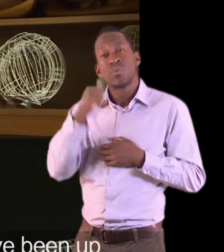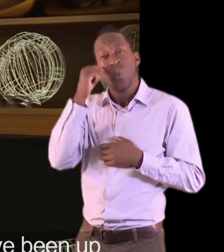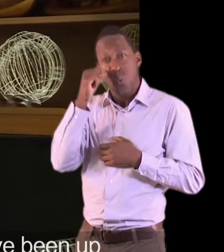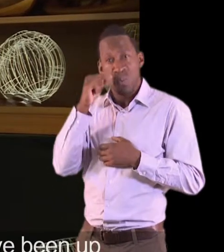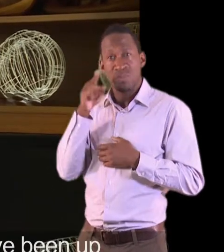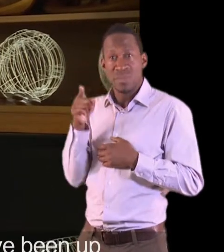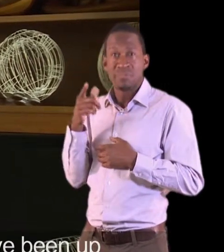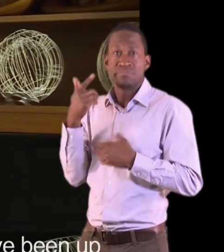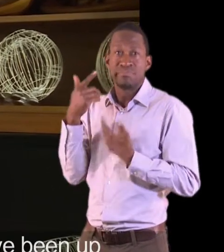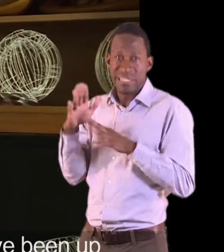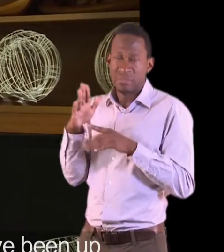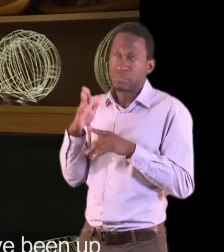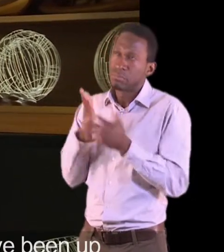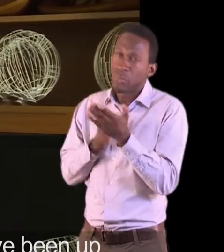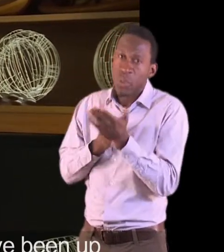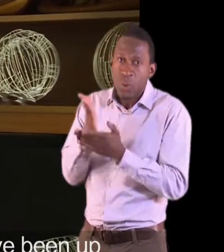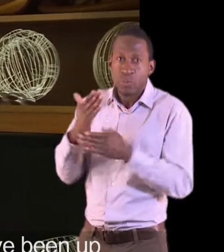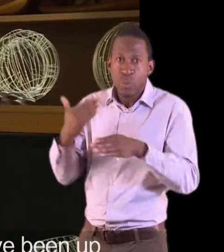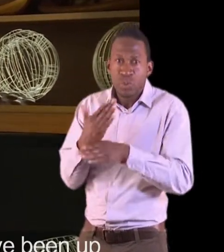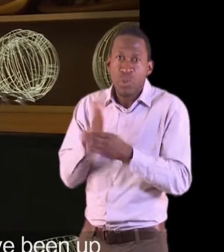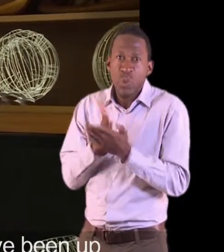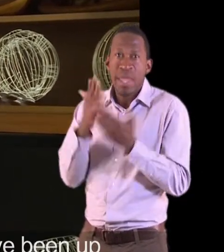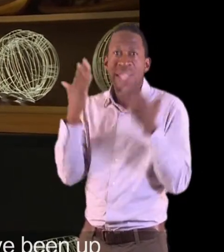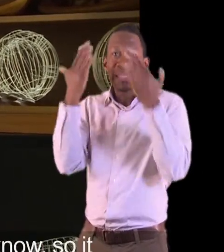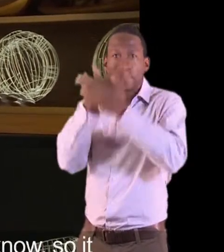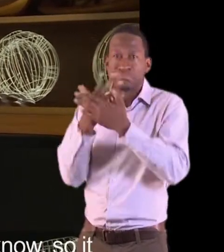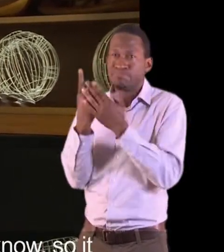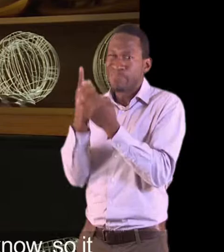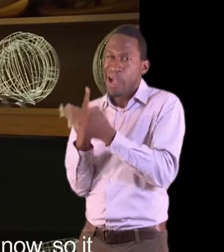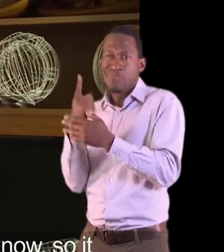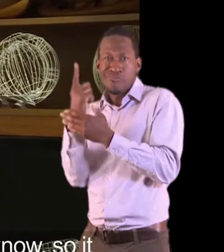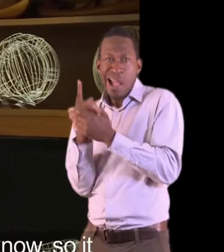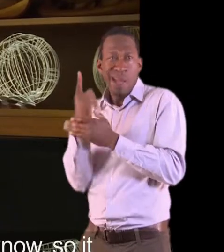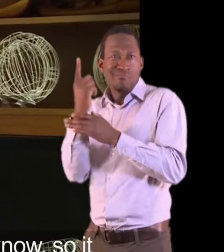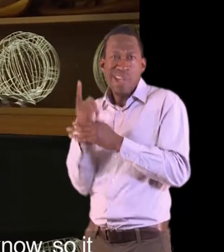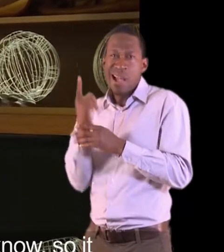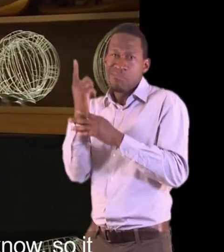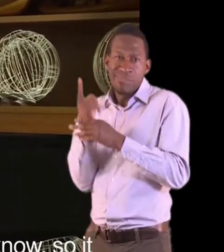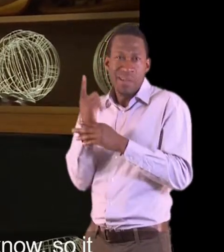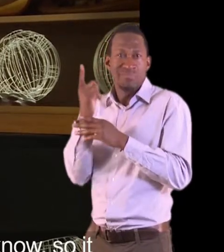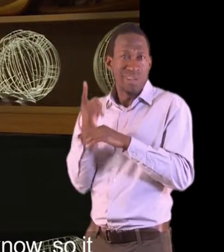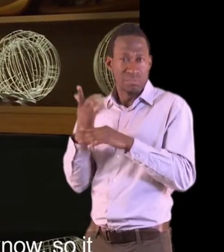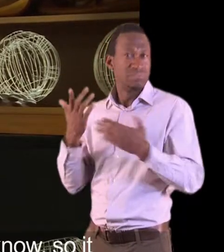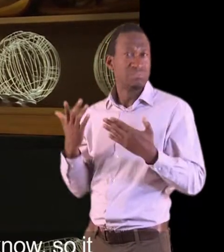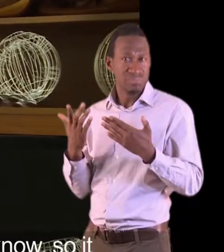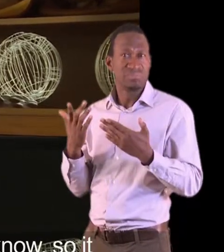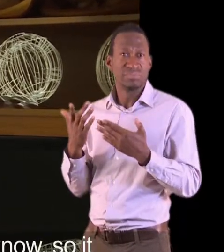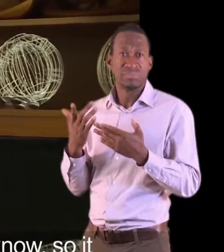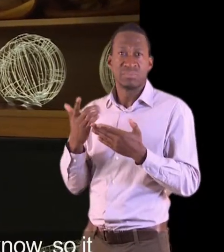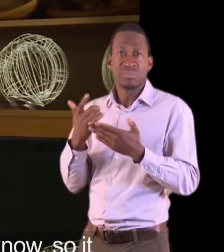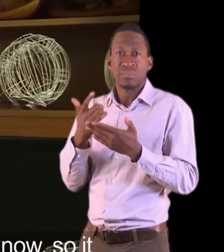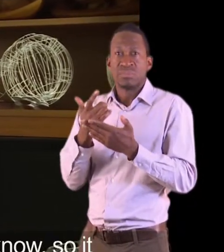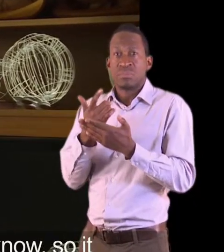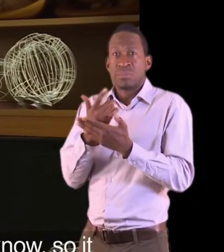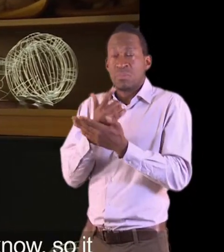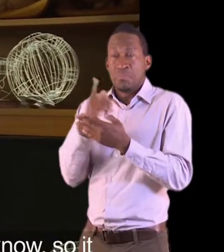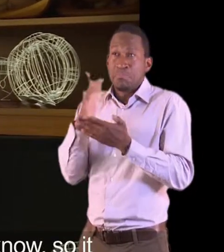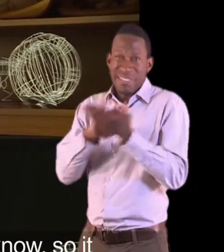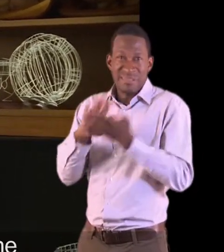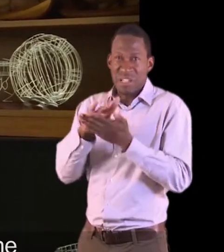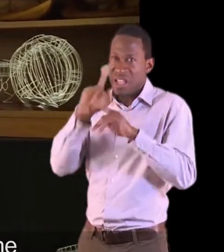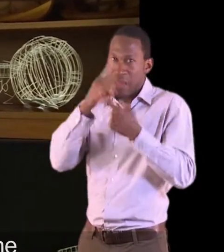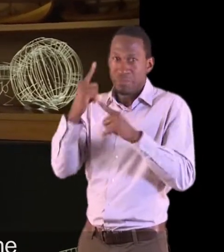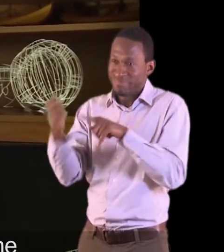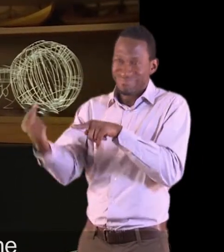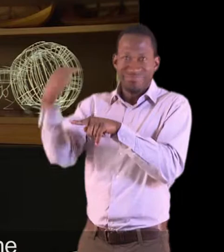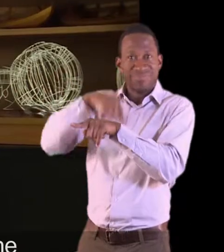And for all I know, he may have been up all night banging shells at the sky the night before, for all I know. So it wasn't always possible for him to